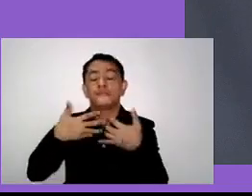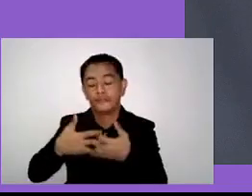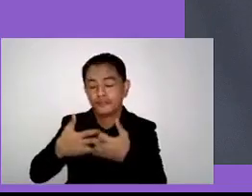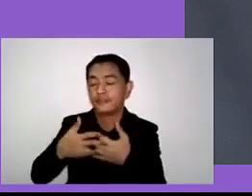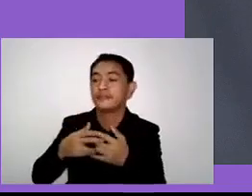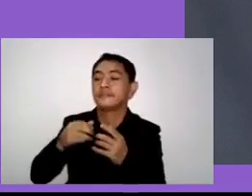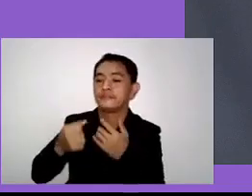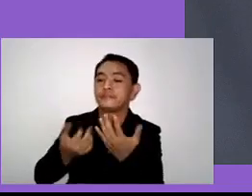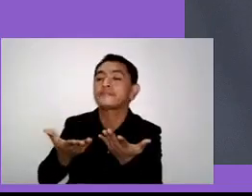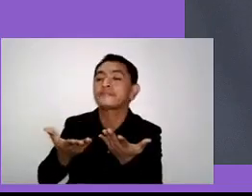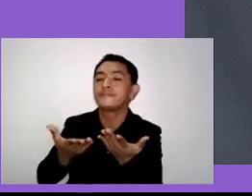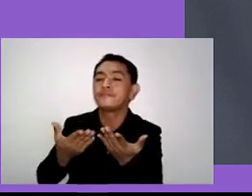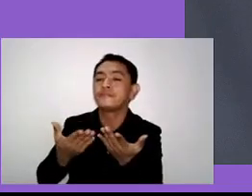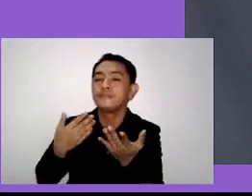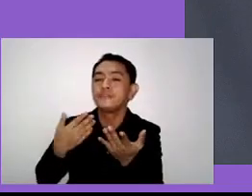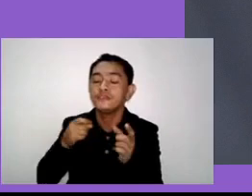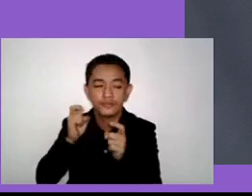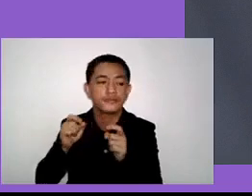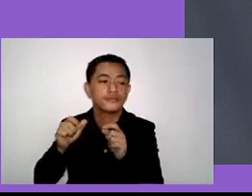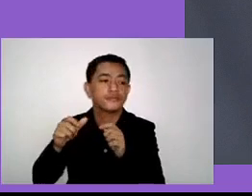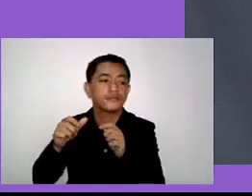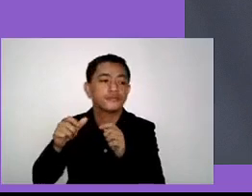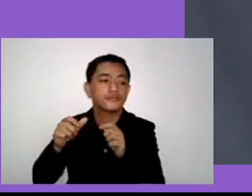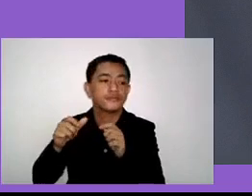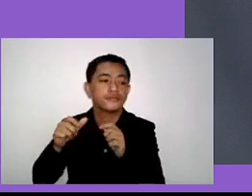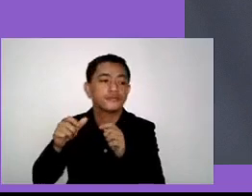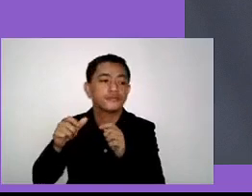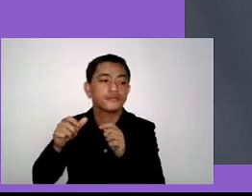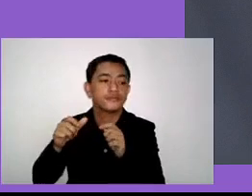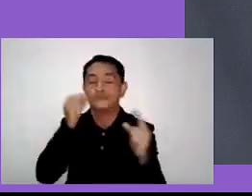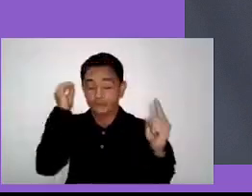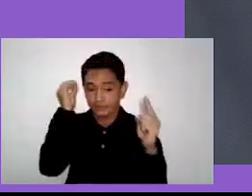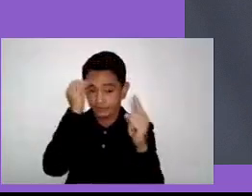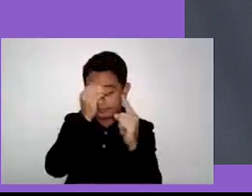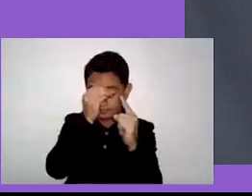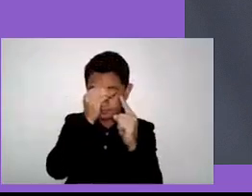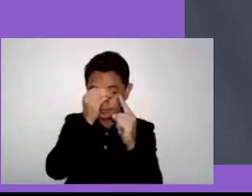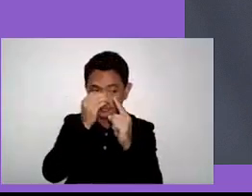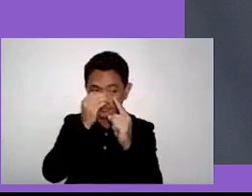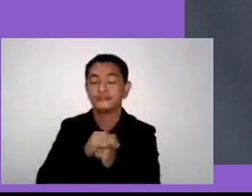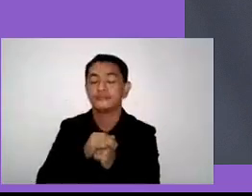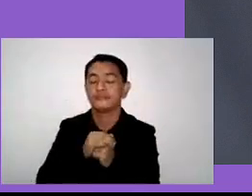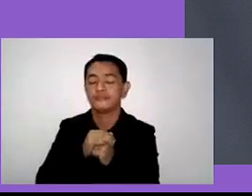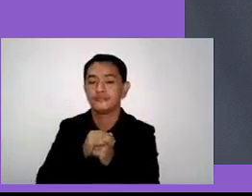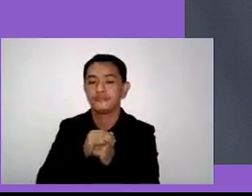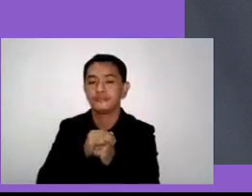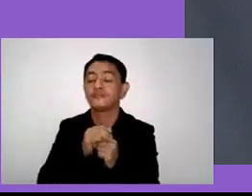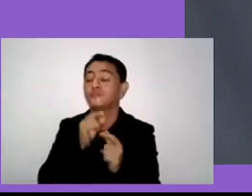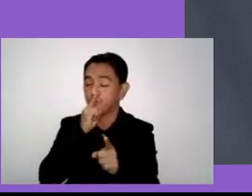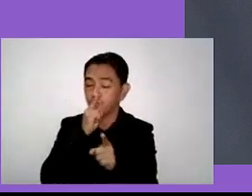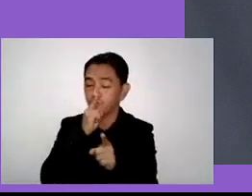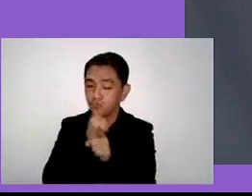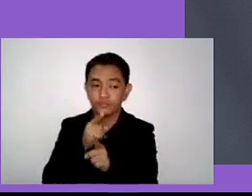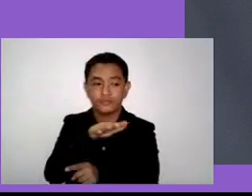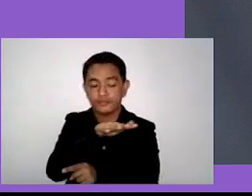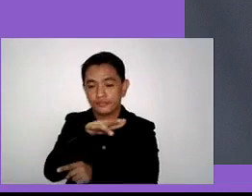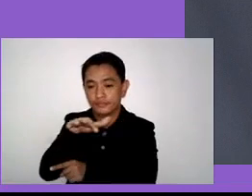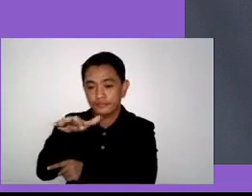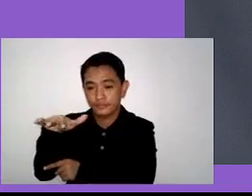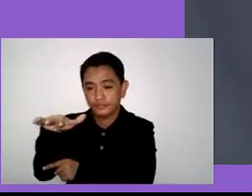activity. The objective is to identify the correct spelling among three choices in each